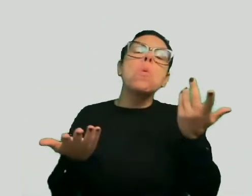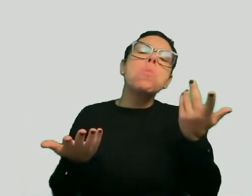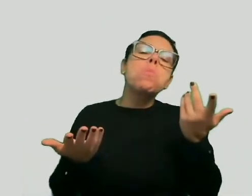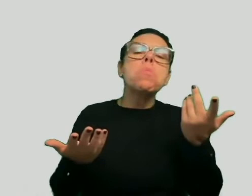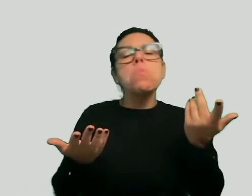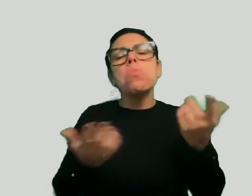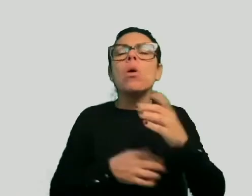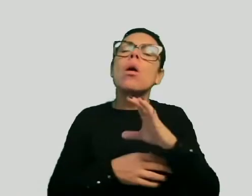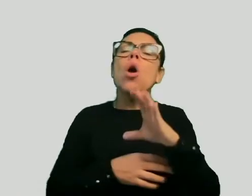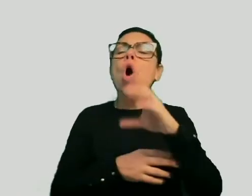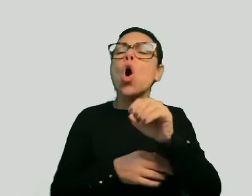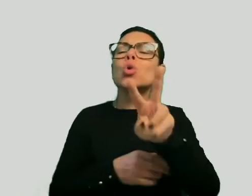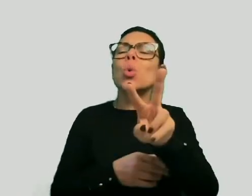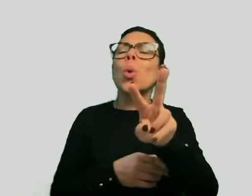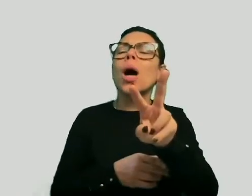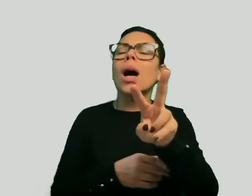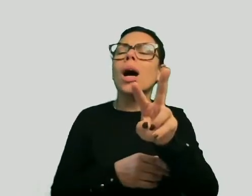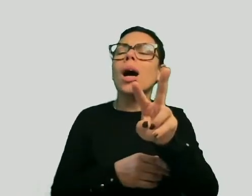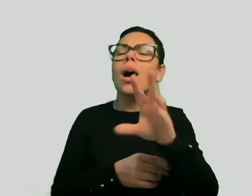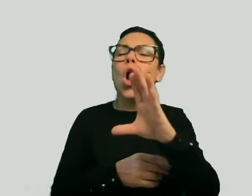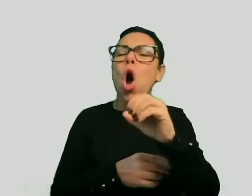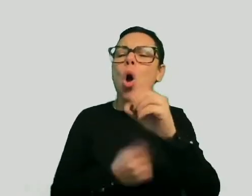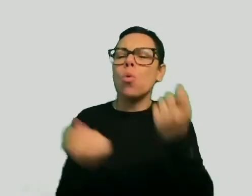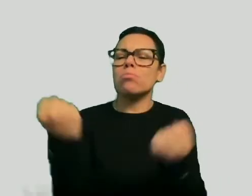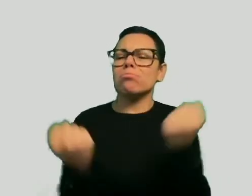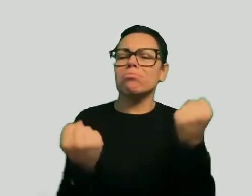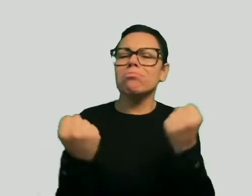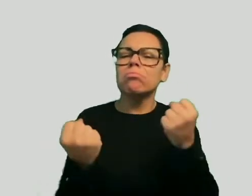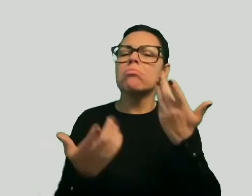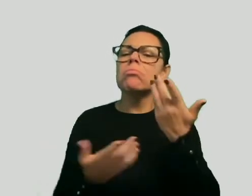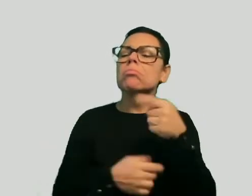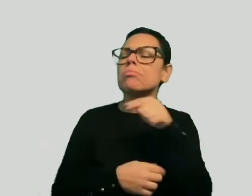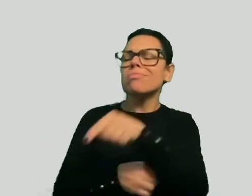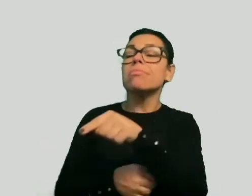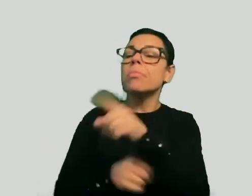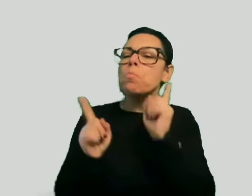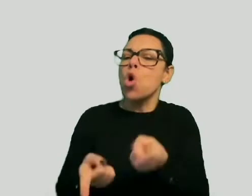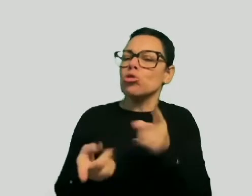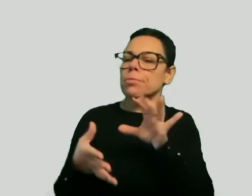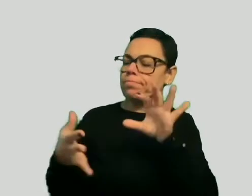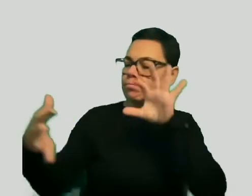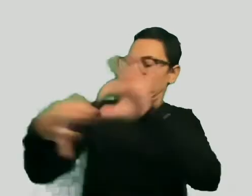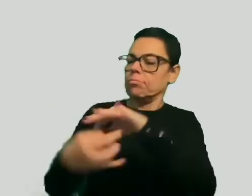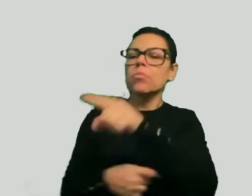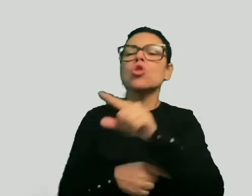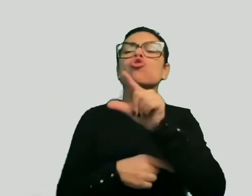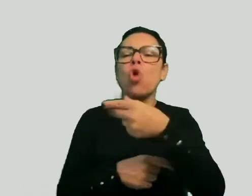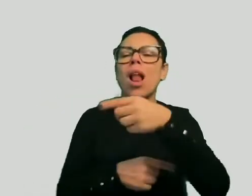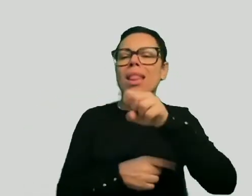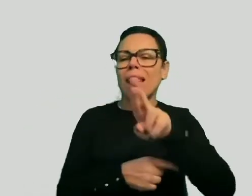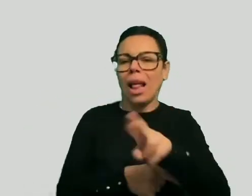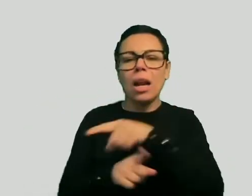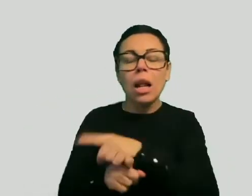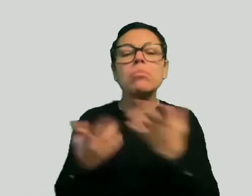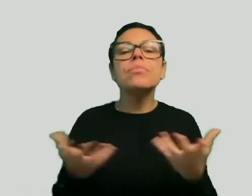need to be considered from a gender equality perspective. And here I'm talking about something so simple as the